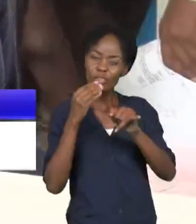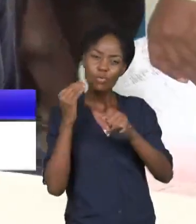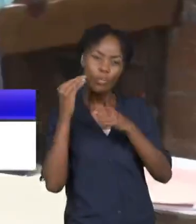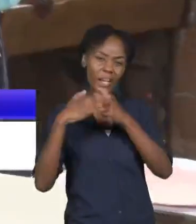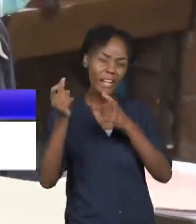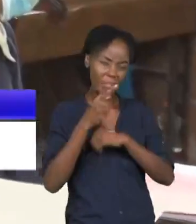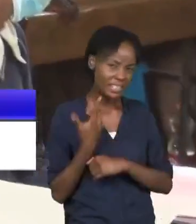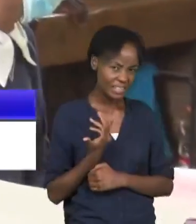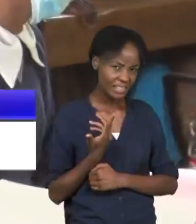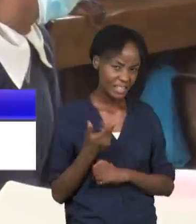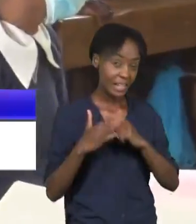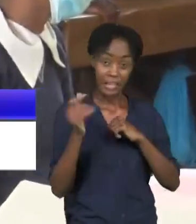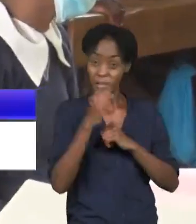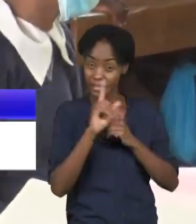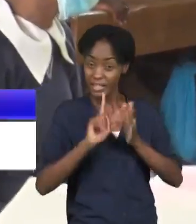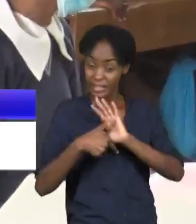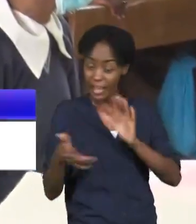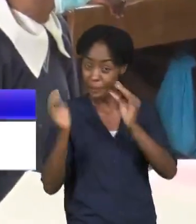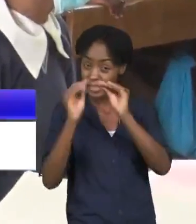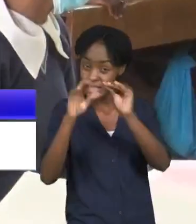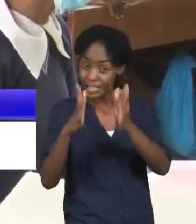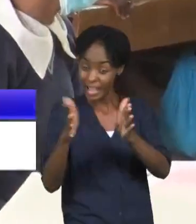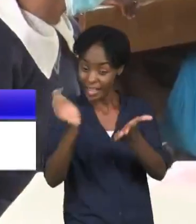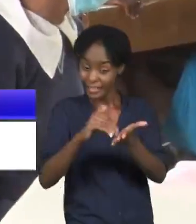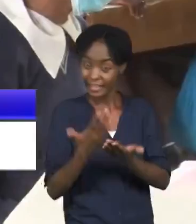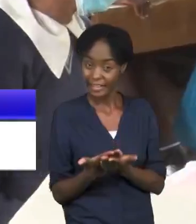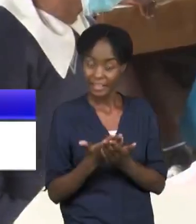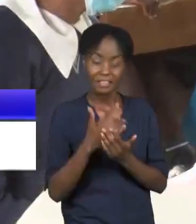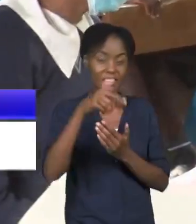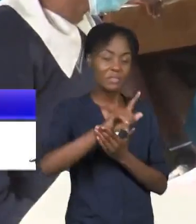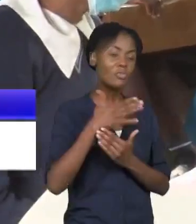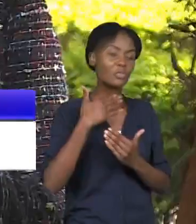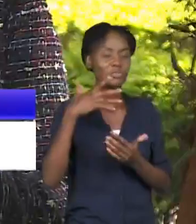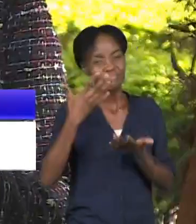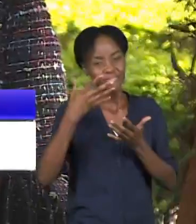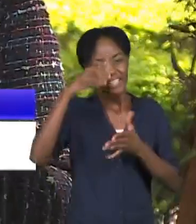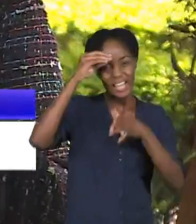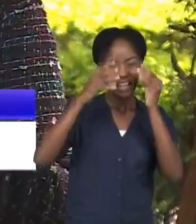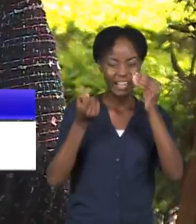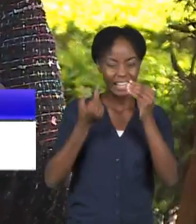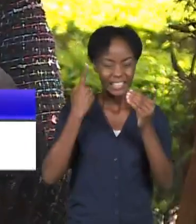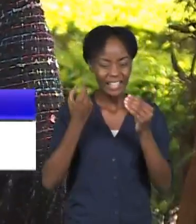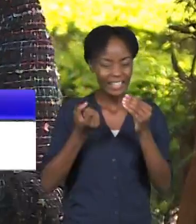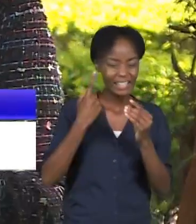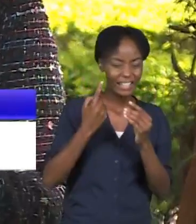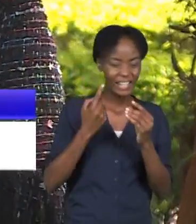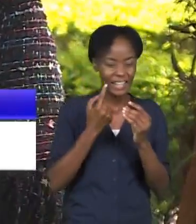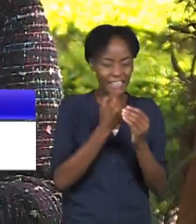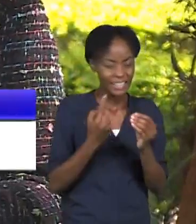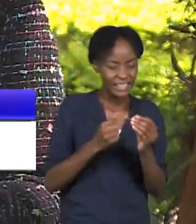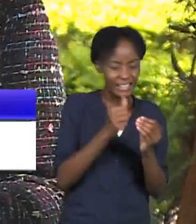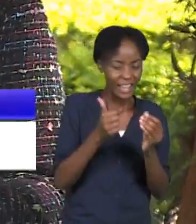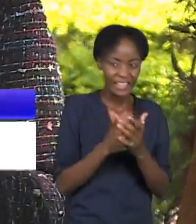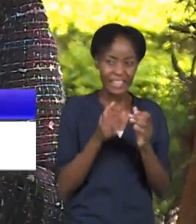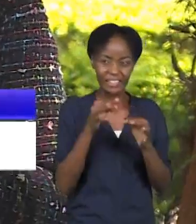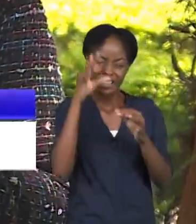months is when they are meeting again. They are just trying to relearn each other. And so if there was no relearning and